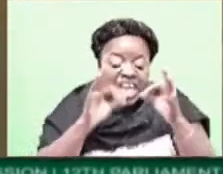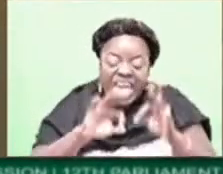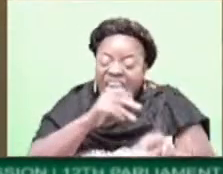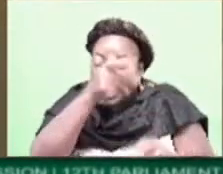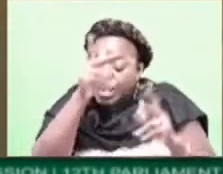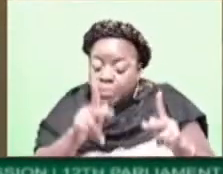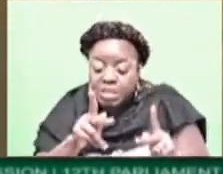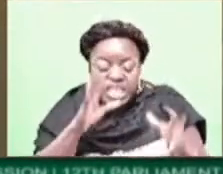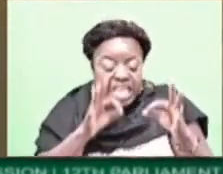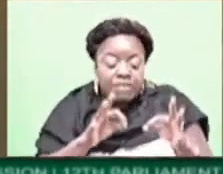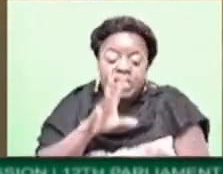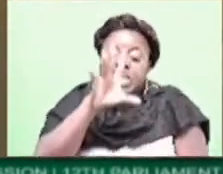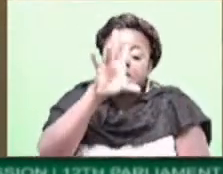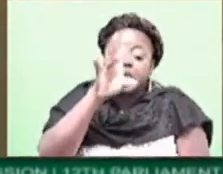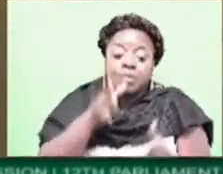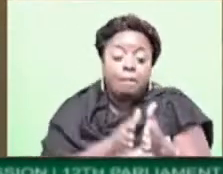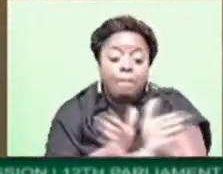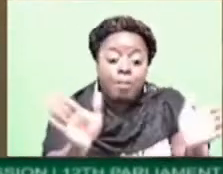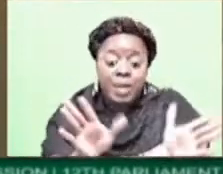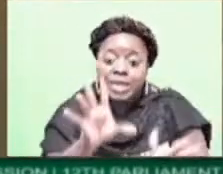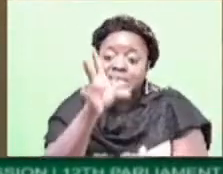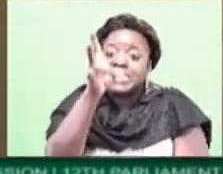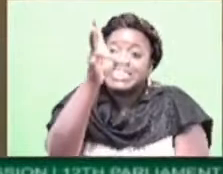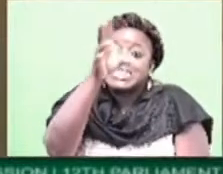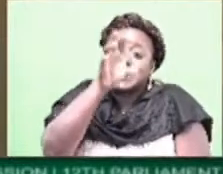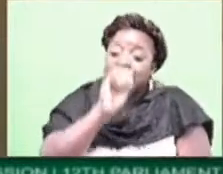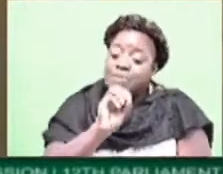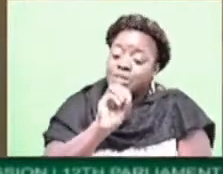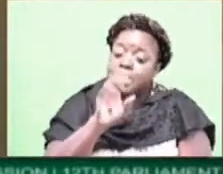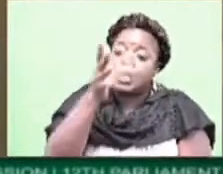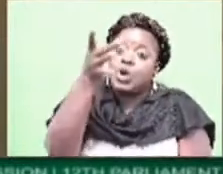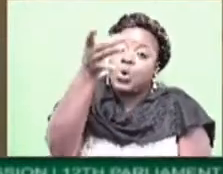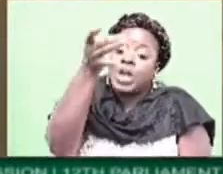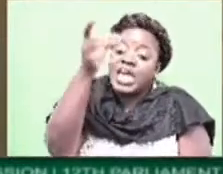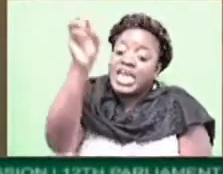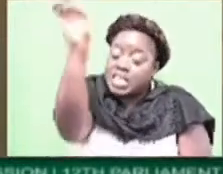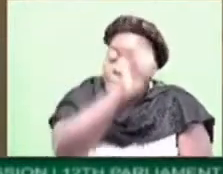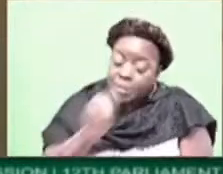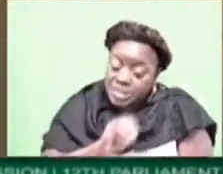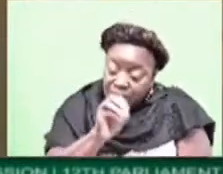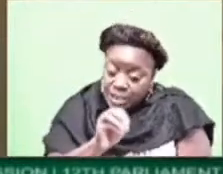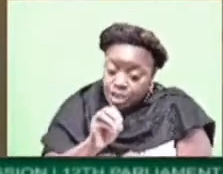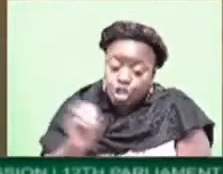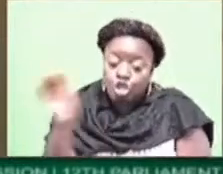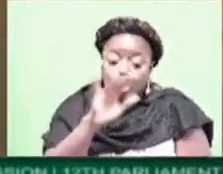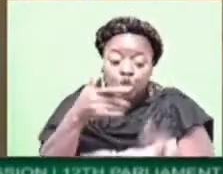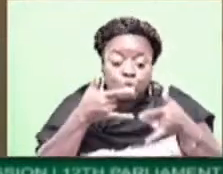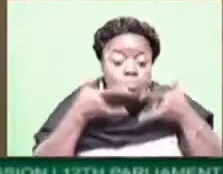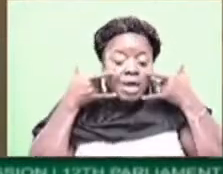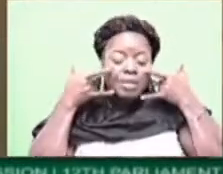70, 80% could be in a very good place as far as deaths are concerned.